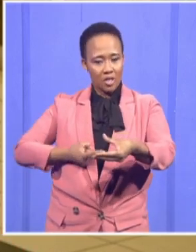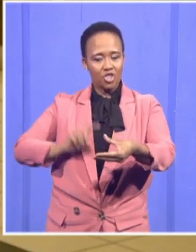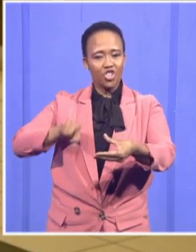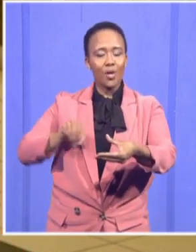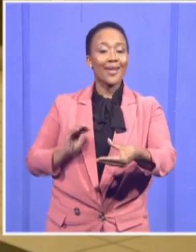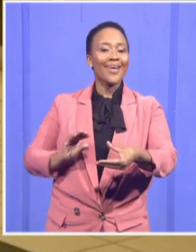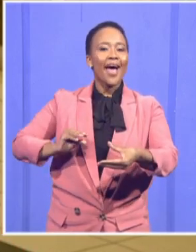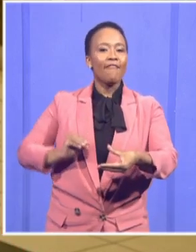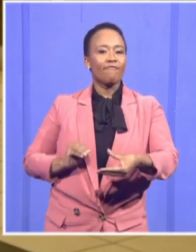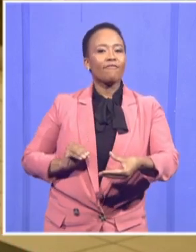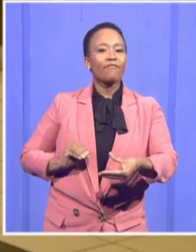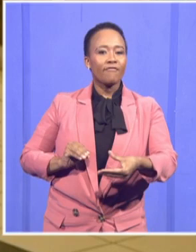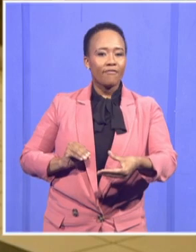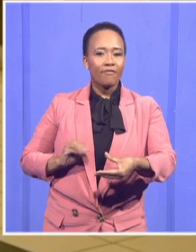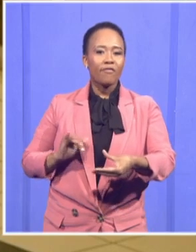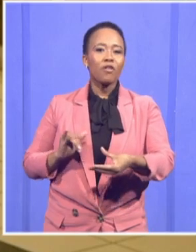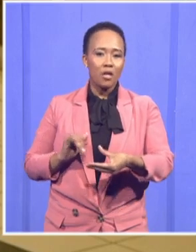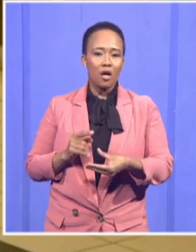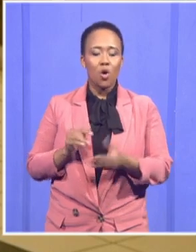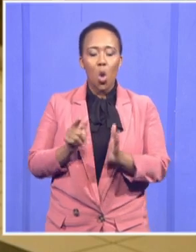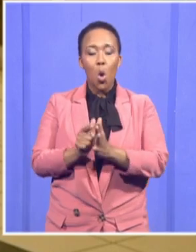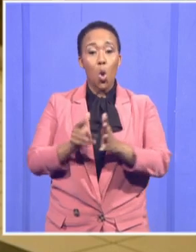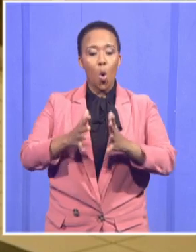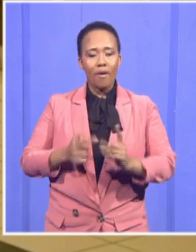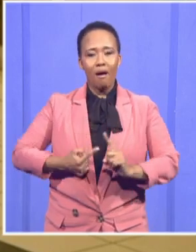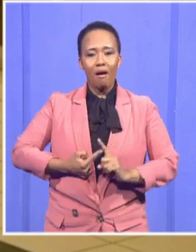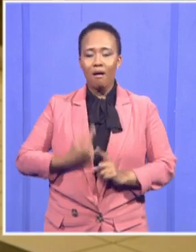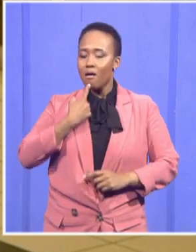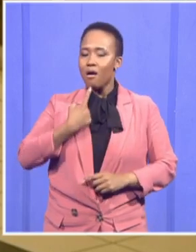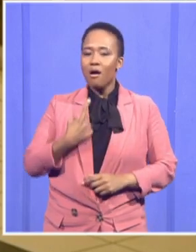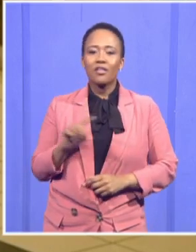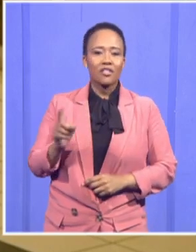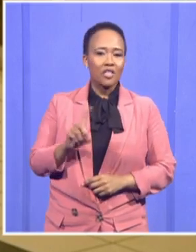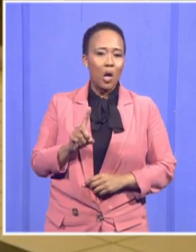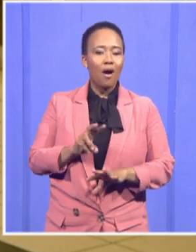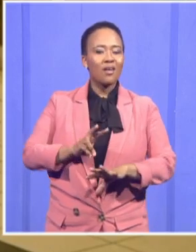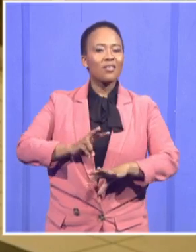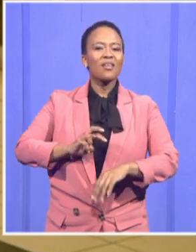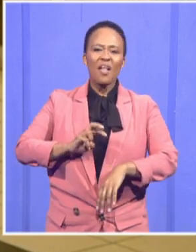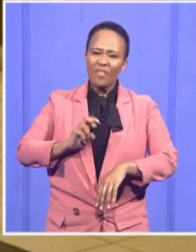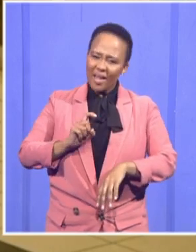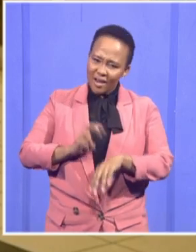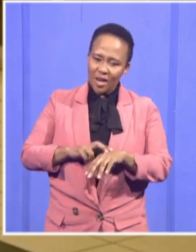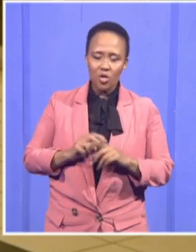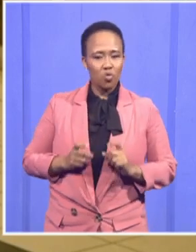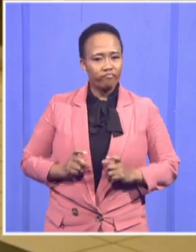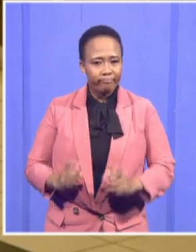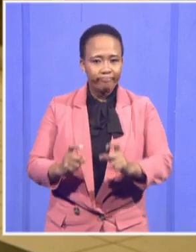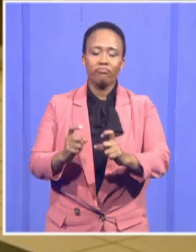that is the way they go. And of course, as the lawyer said, he also wants them to expedite the bail application.